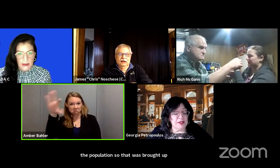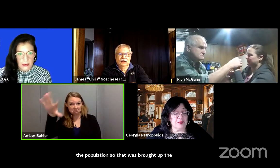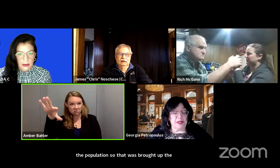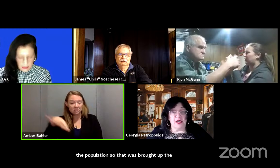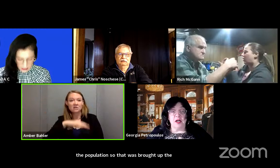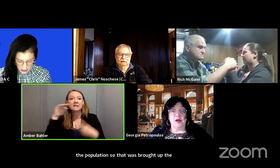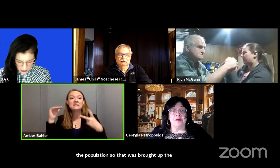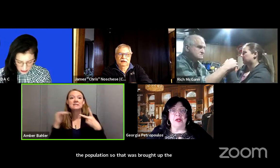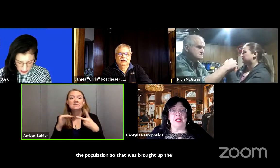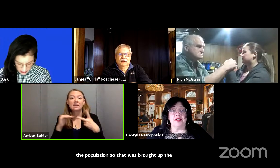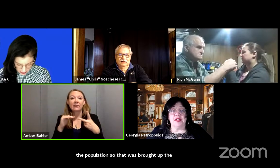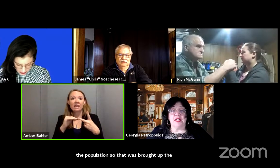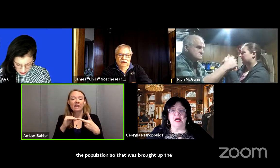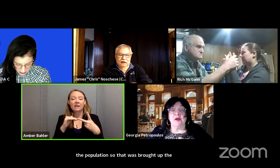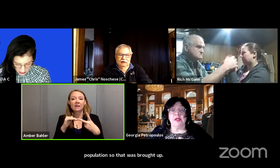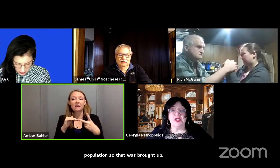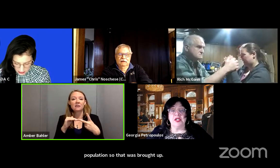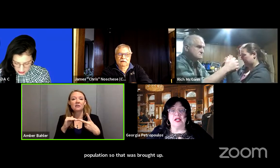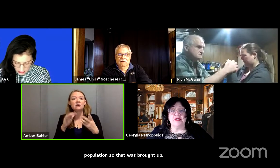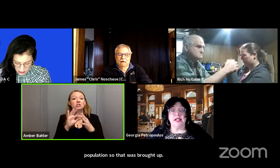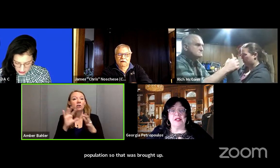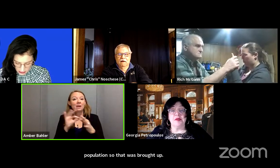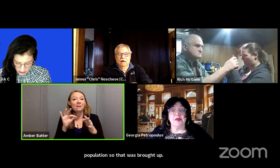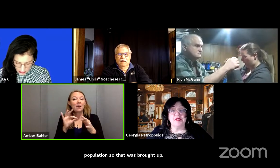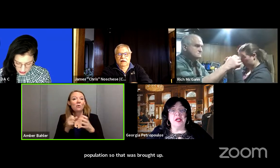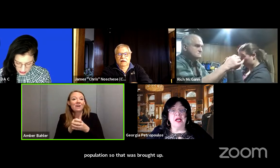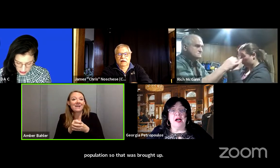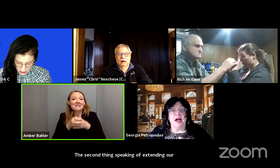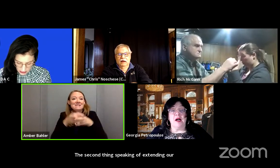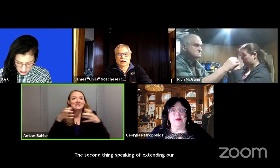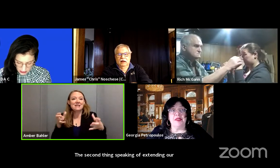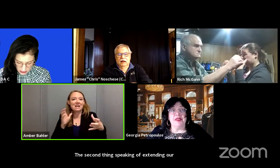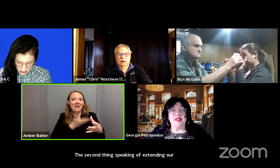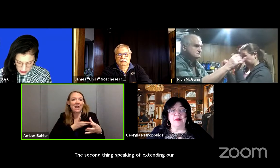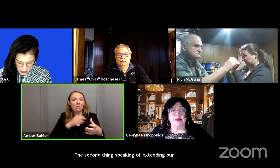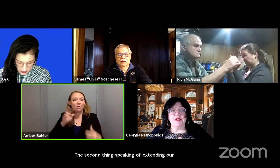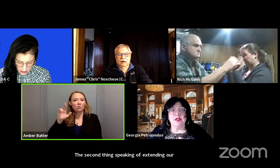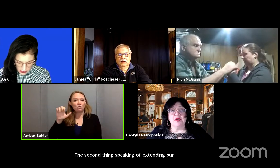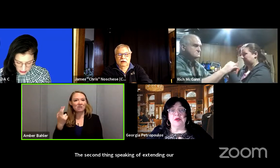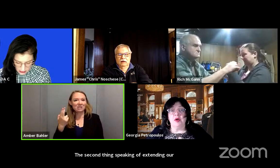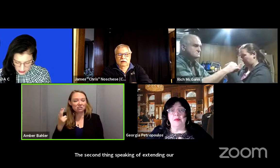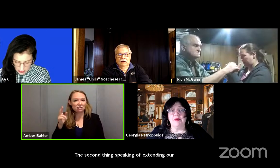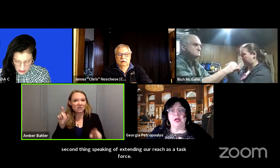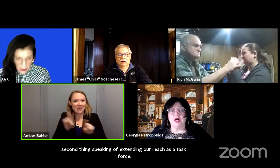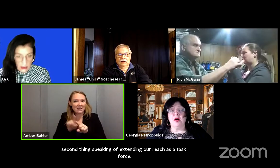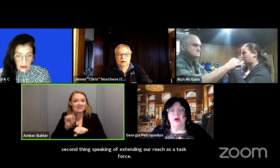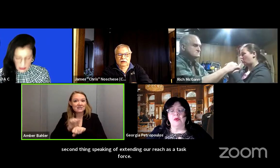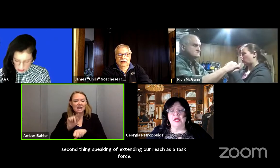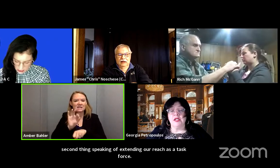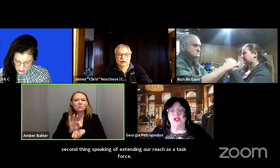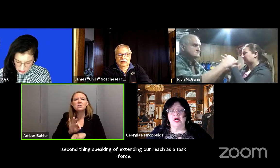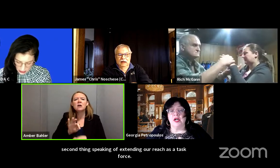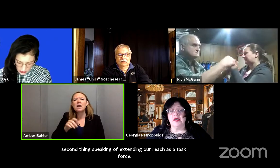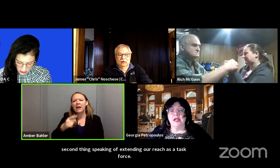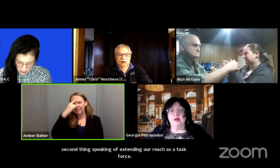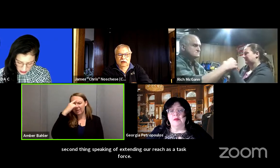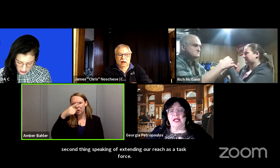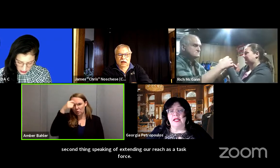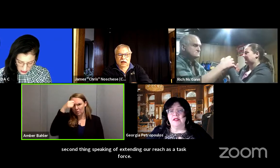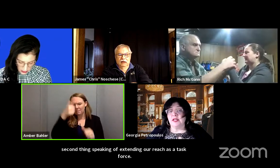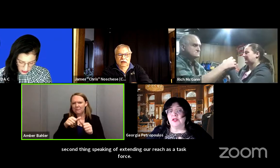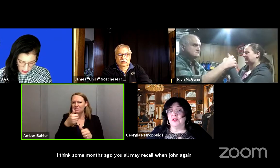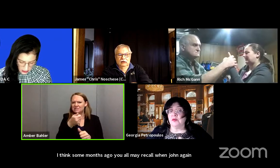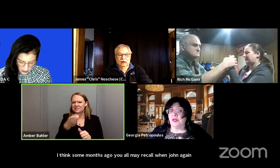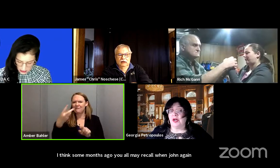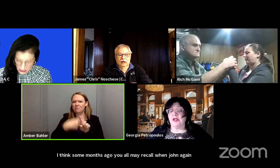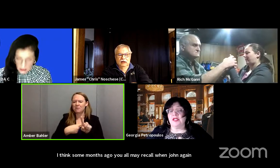The second thing, speaking of extending our reach as a task force, I think some months ago, you all may recall when John